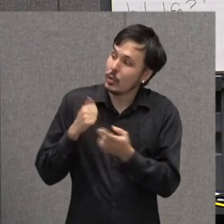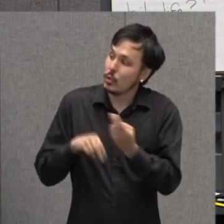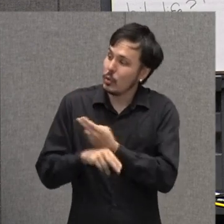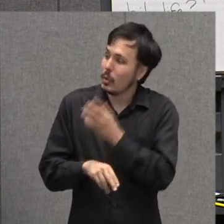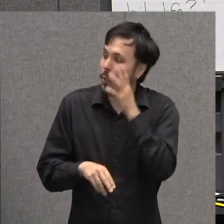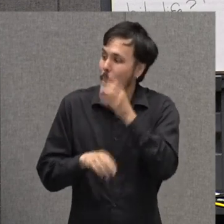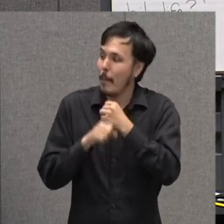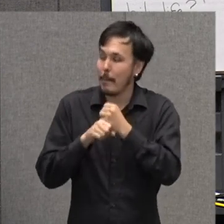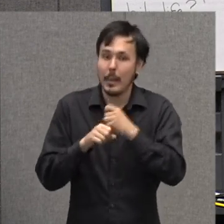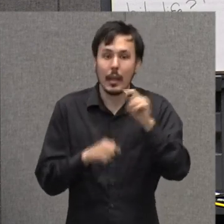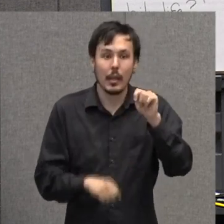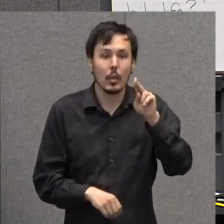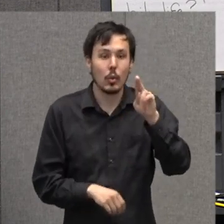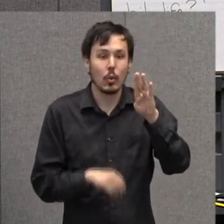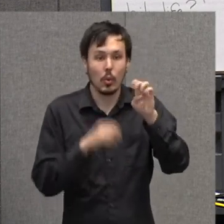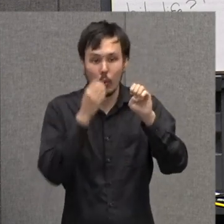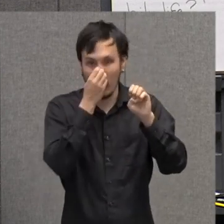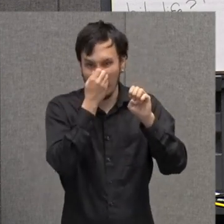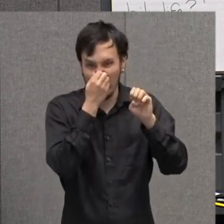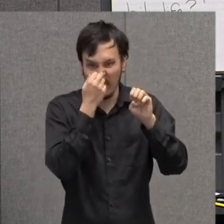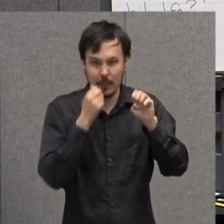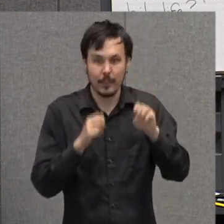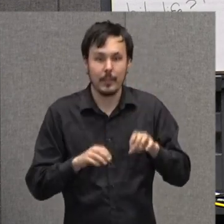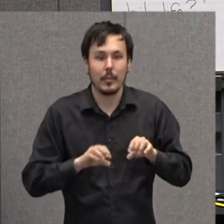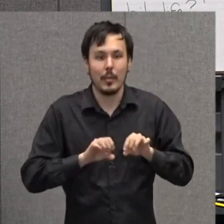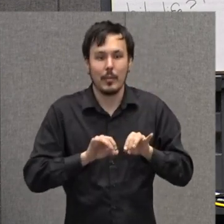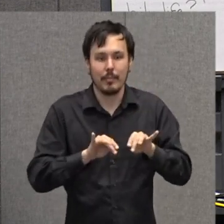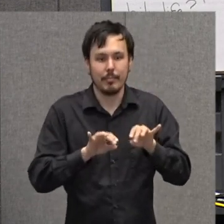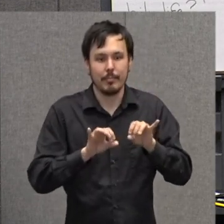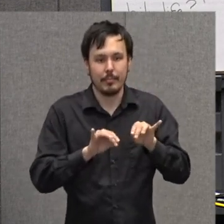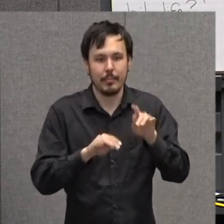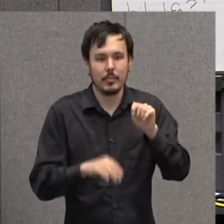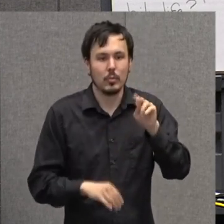tubes, okay? We're going to be making tubes of paper.